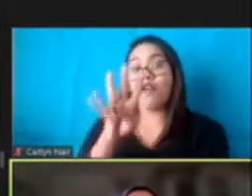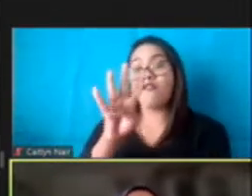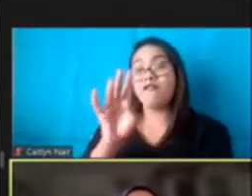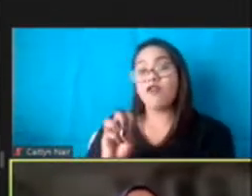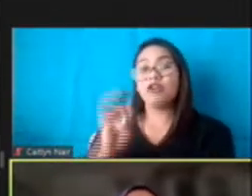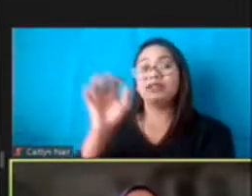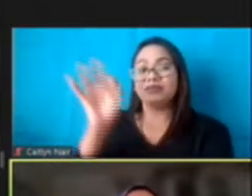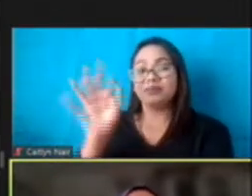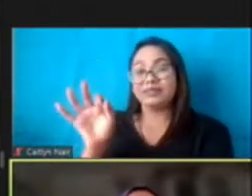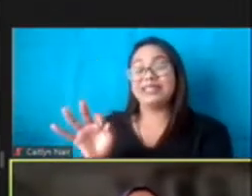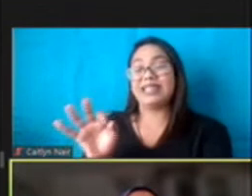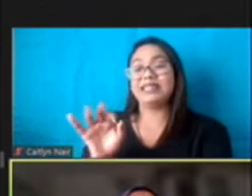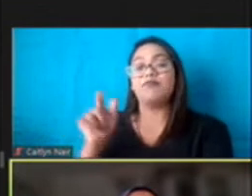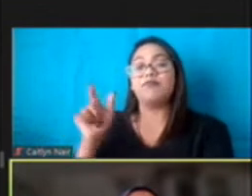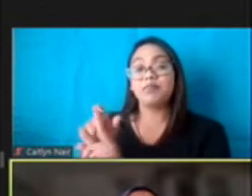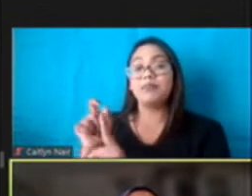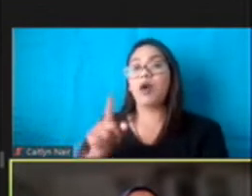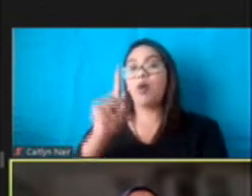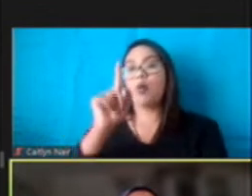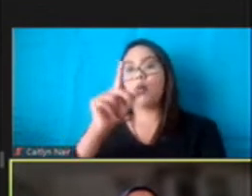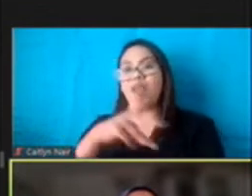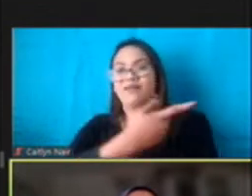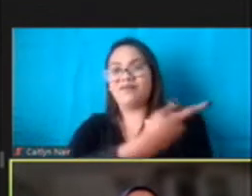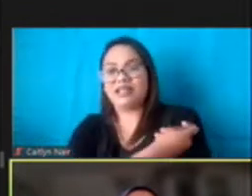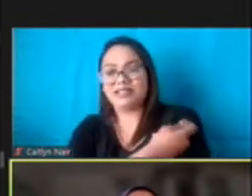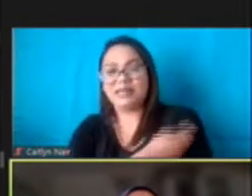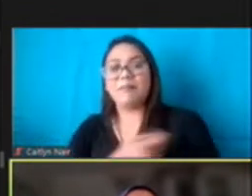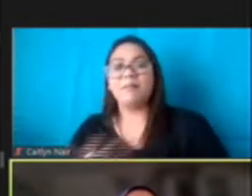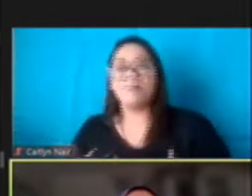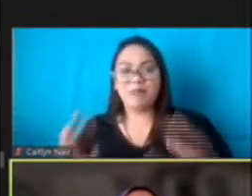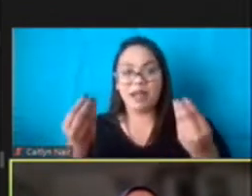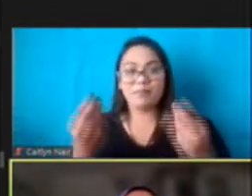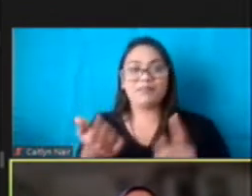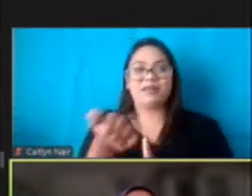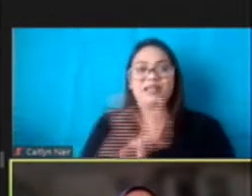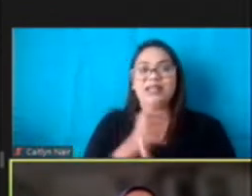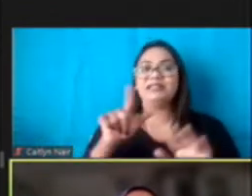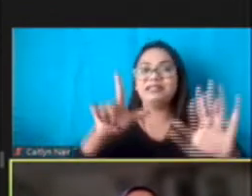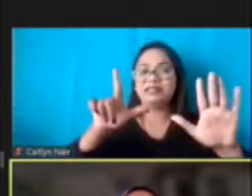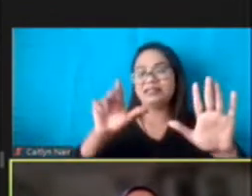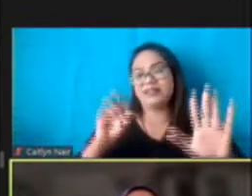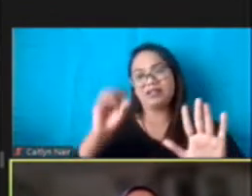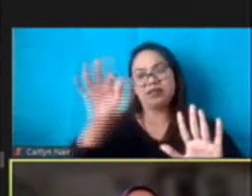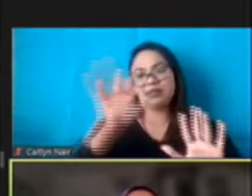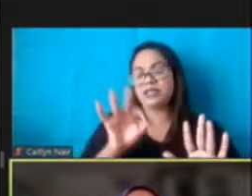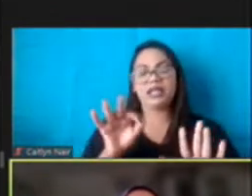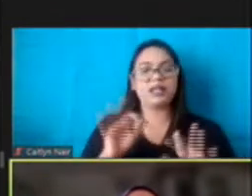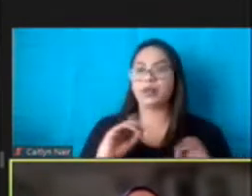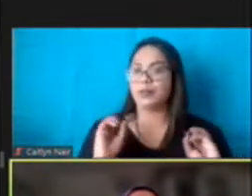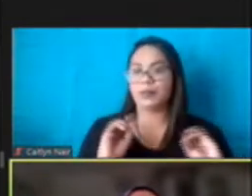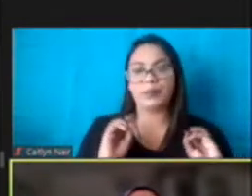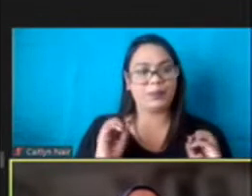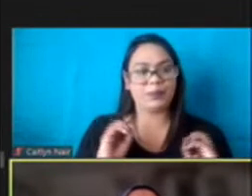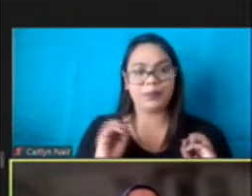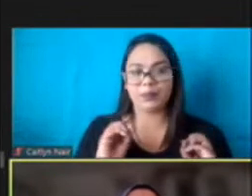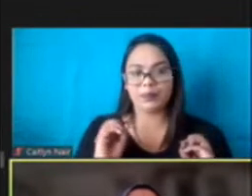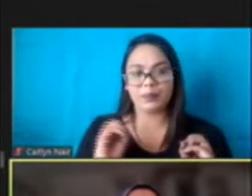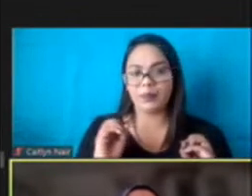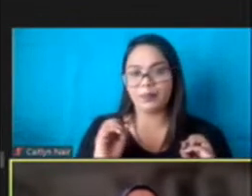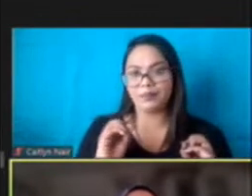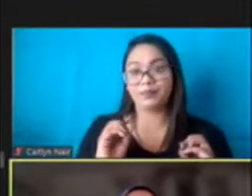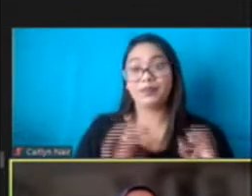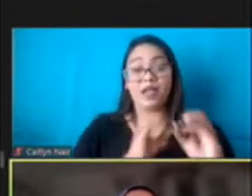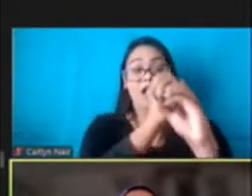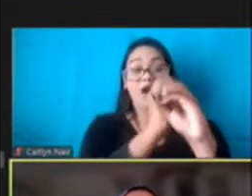of vaccination. But studies have shown that you have a higher risk of reinfection with Omicron, and that there is some